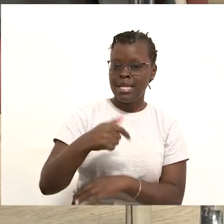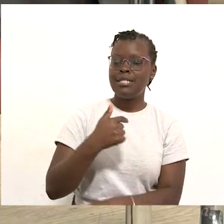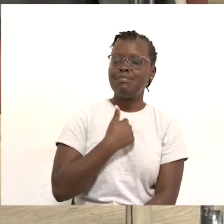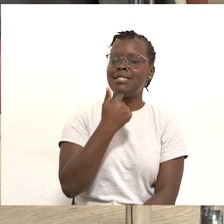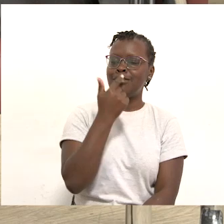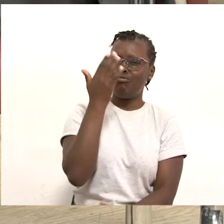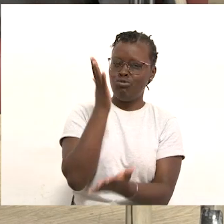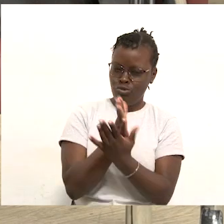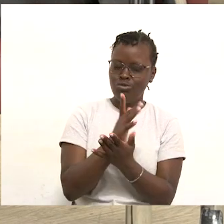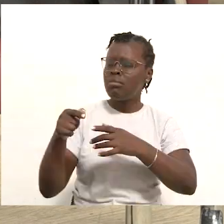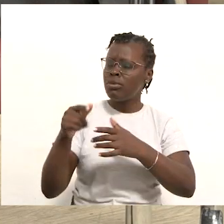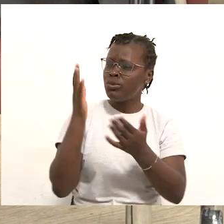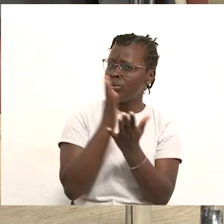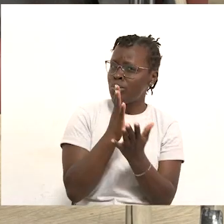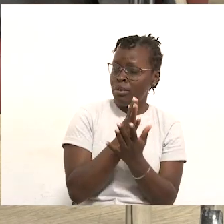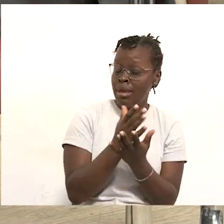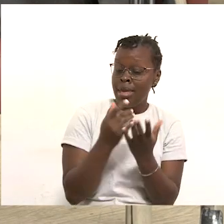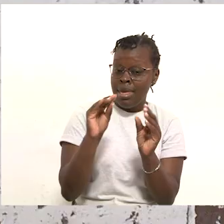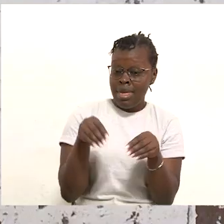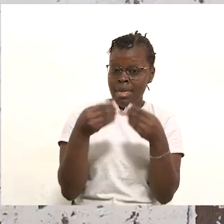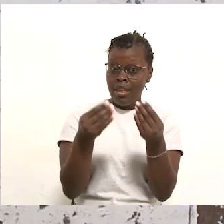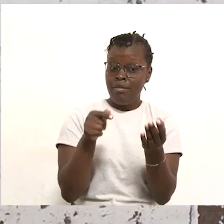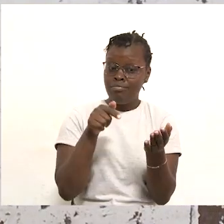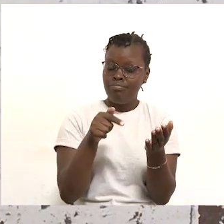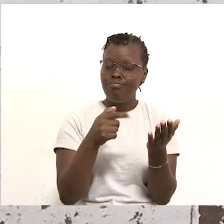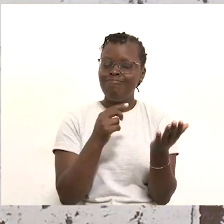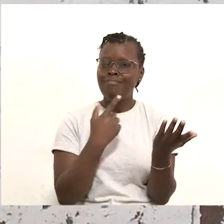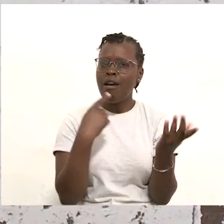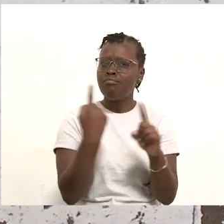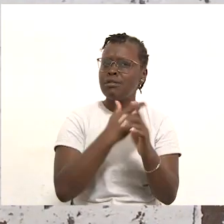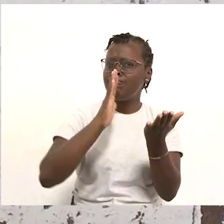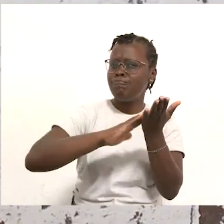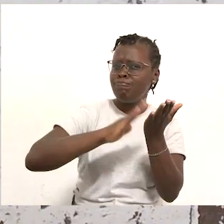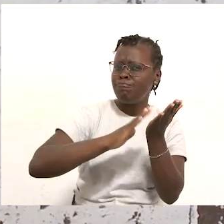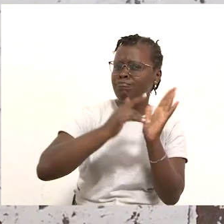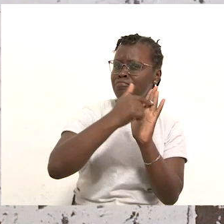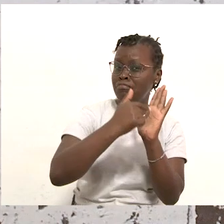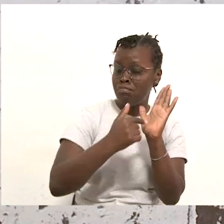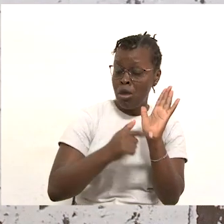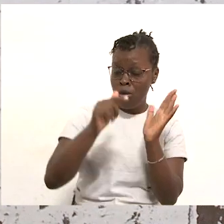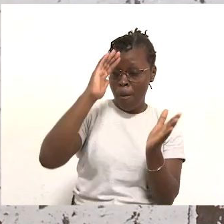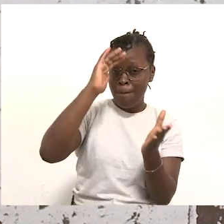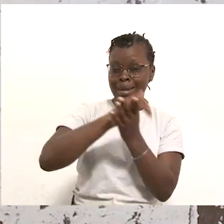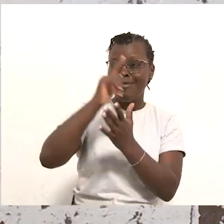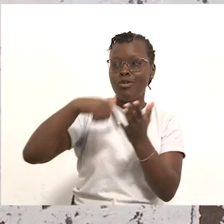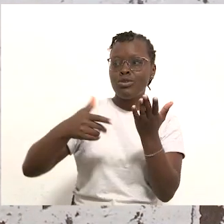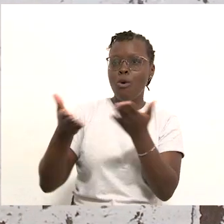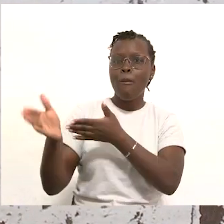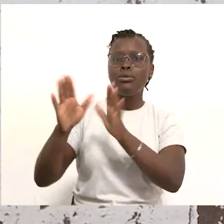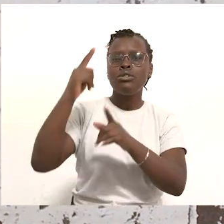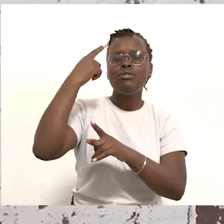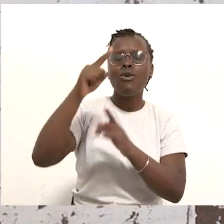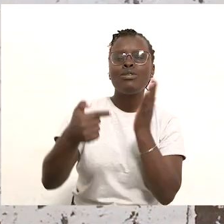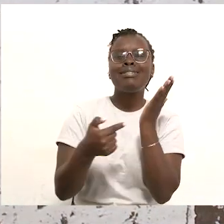say it's ongoing. Given the scope of the recommendations, what do you believe is the opportunity for educational